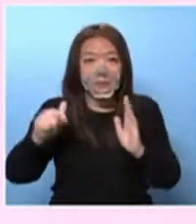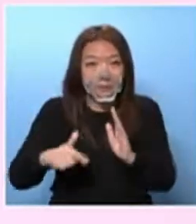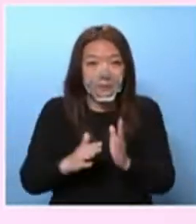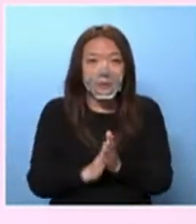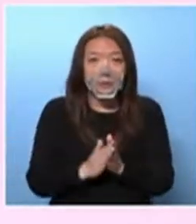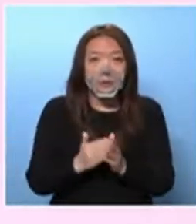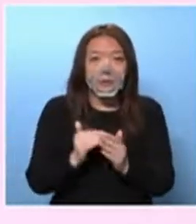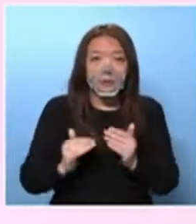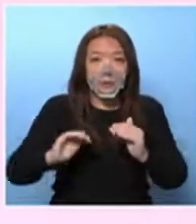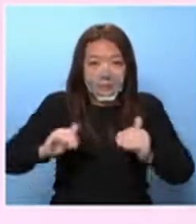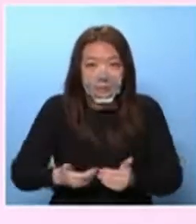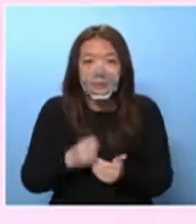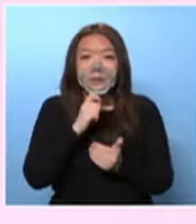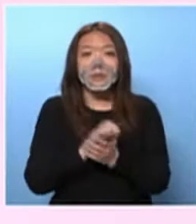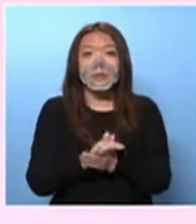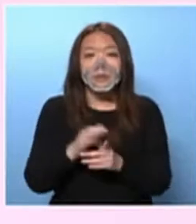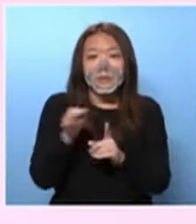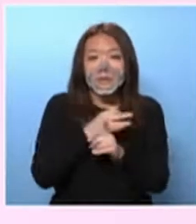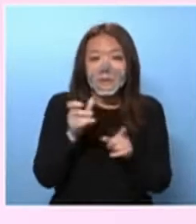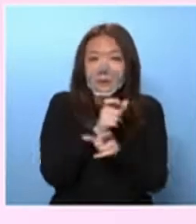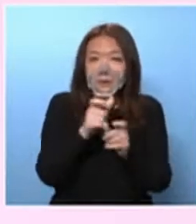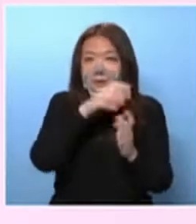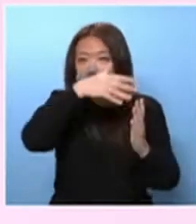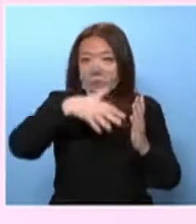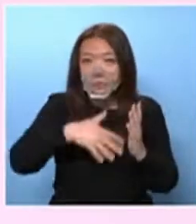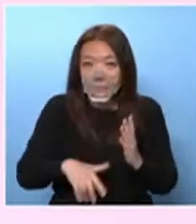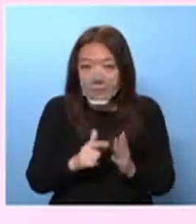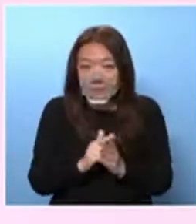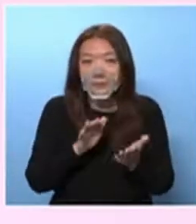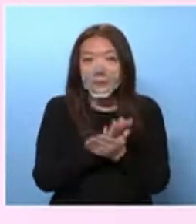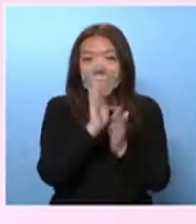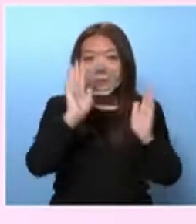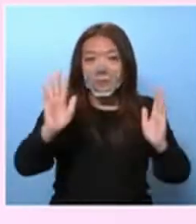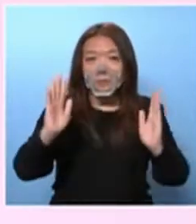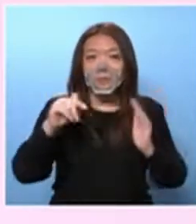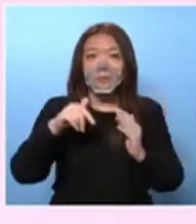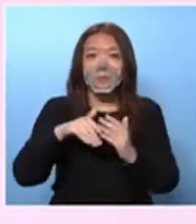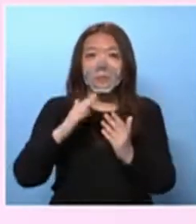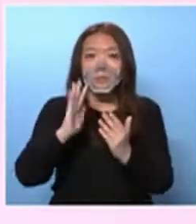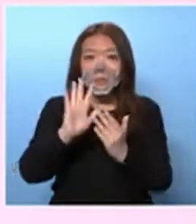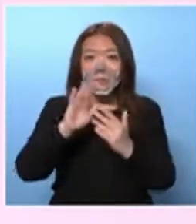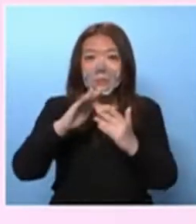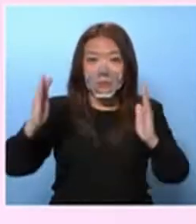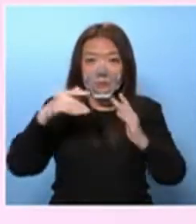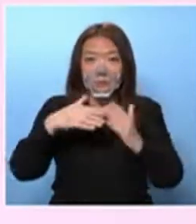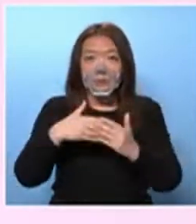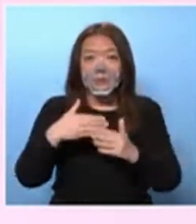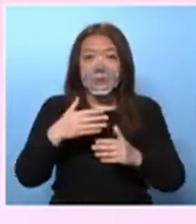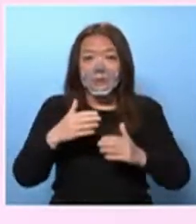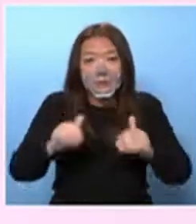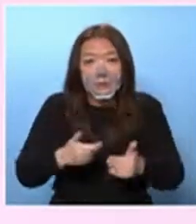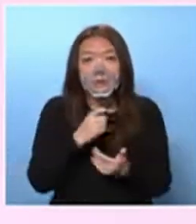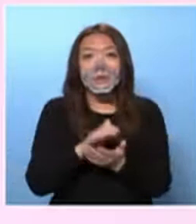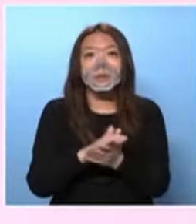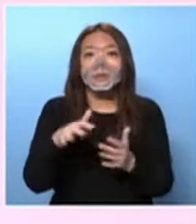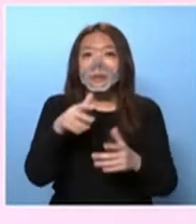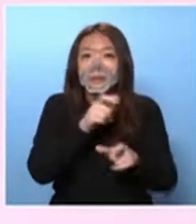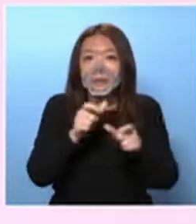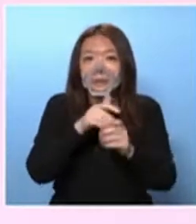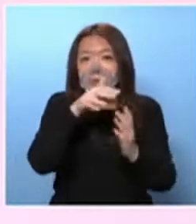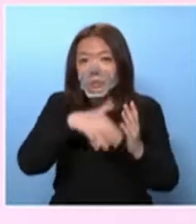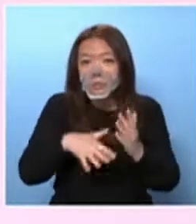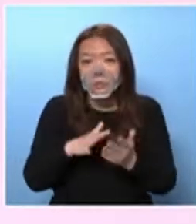to 24. There will be a surplus in the capital account in each of the 5 years during the MRF